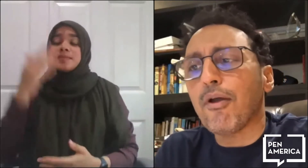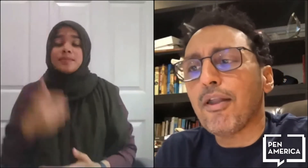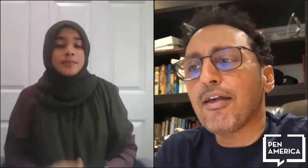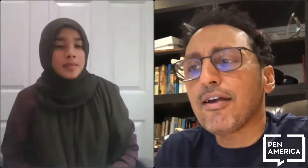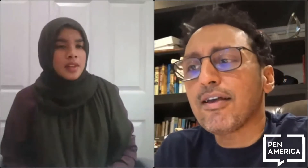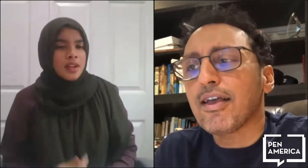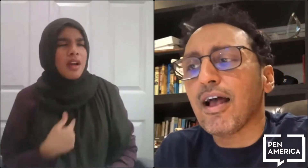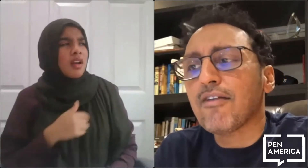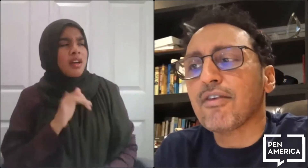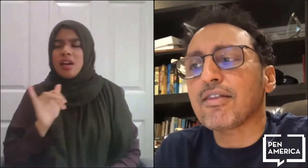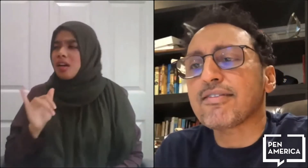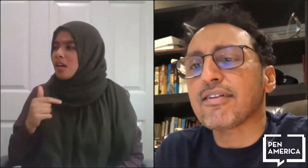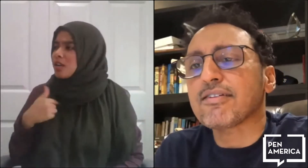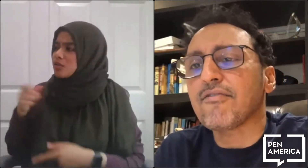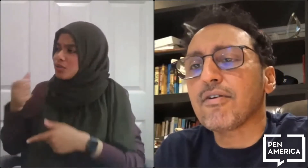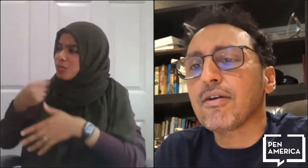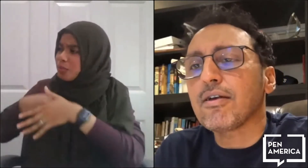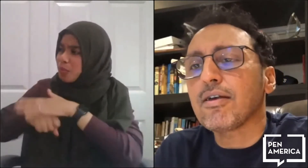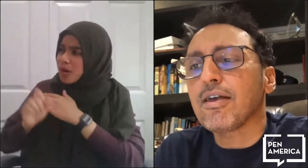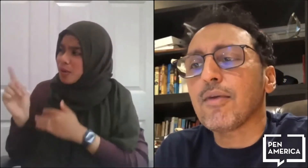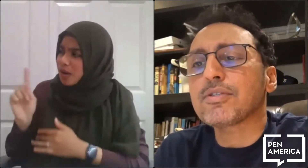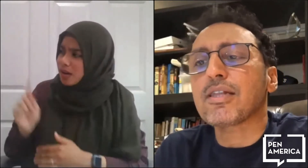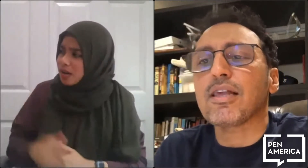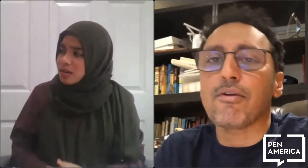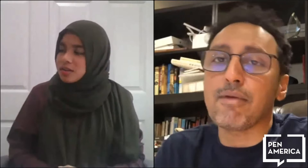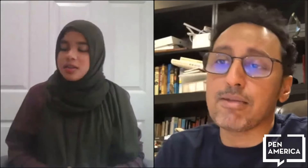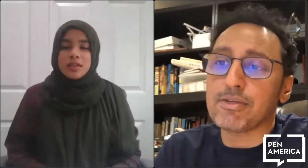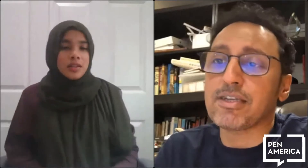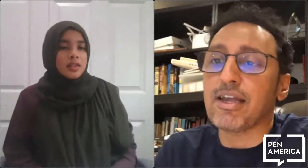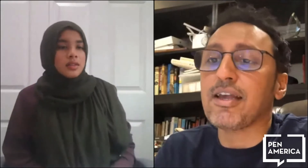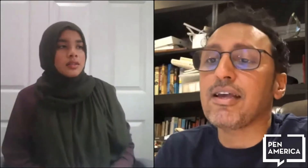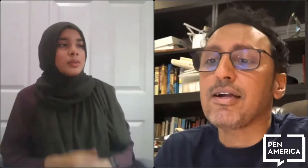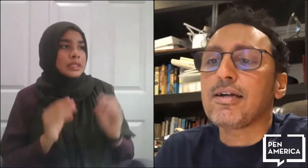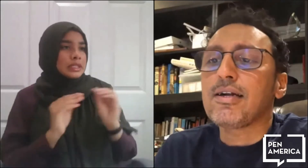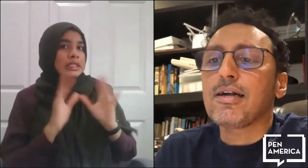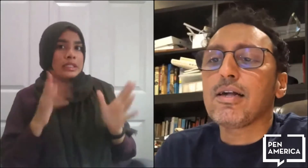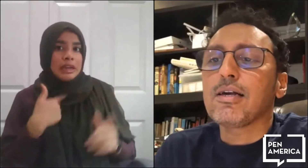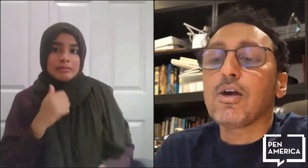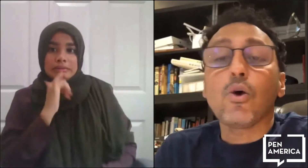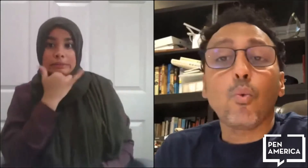you born? He asked, suddenly tentative. It was clear I'd made a mistake.